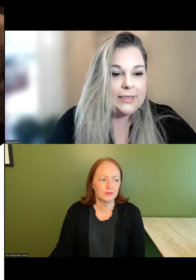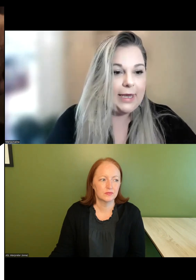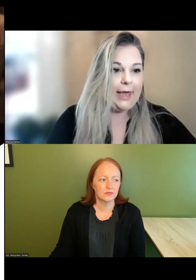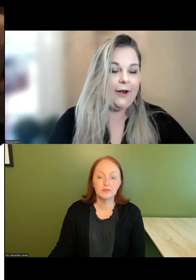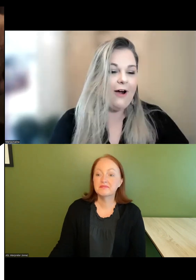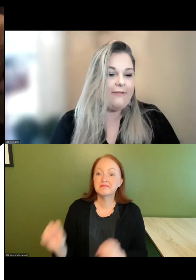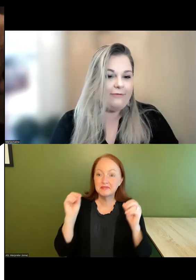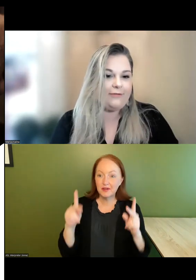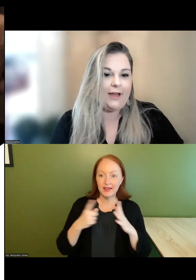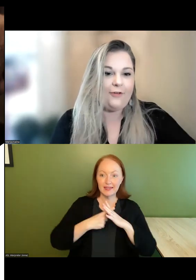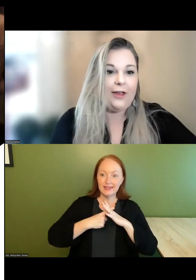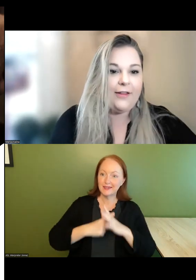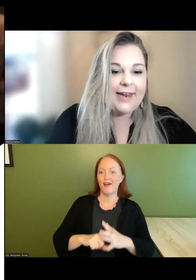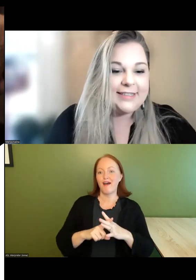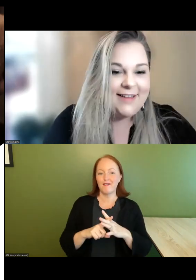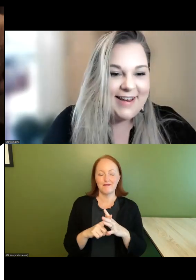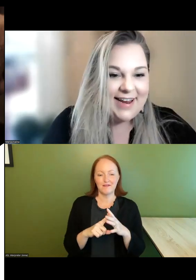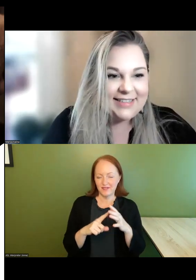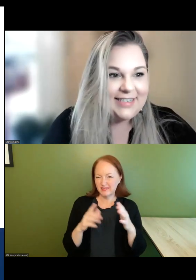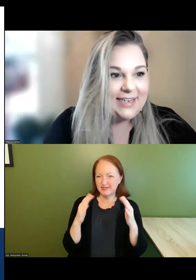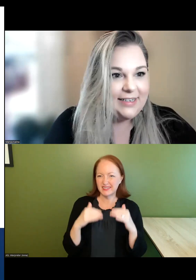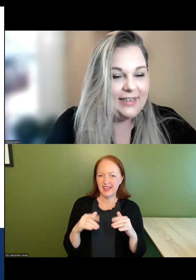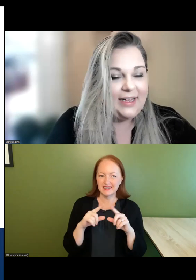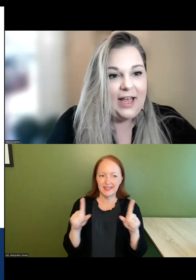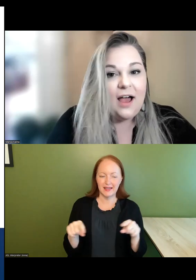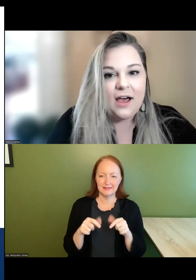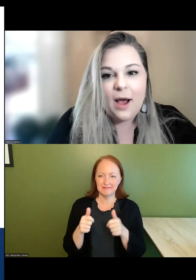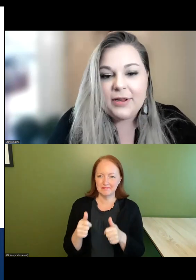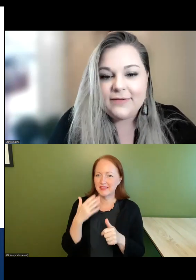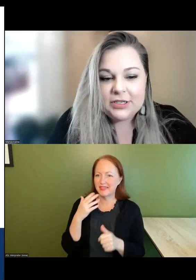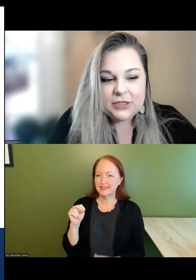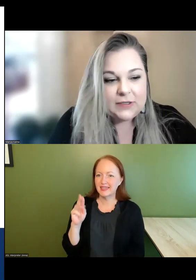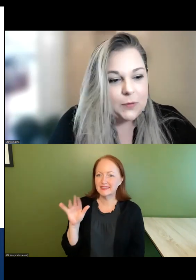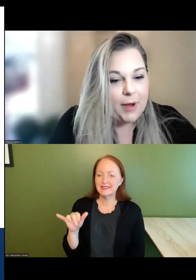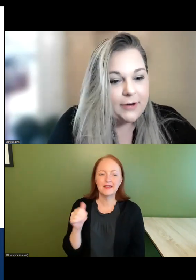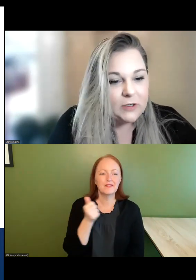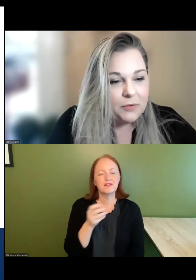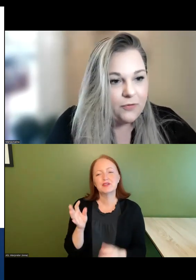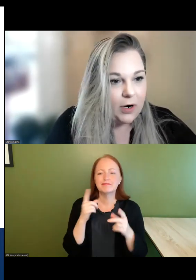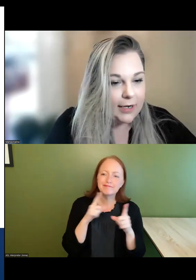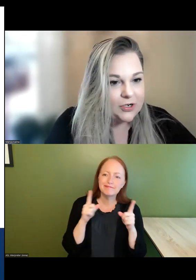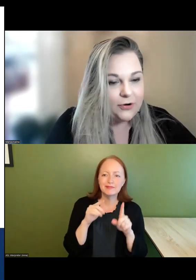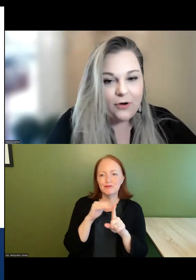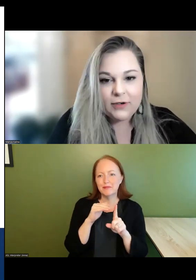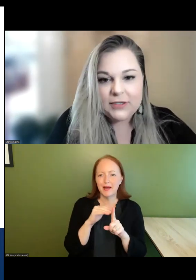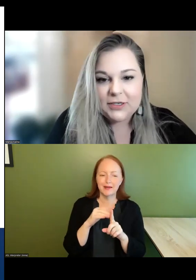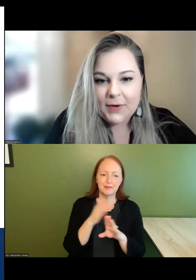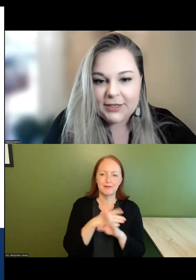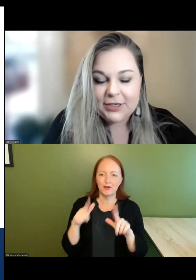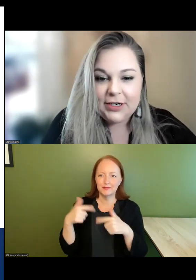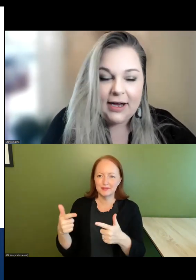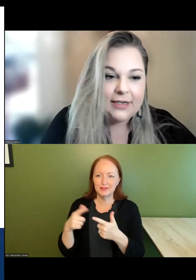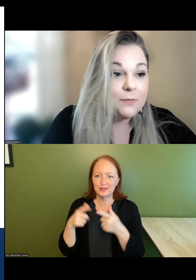Great. Well, let's kick it off. If we can go to the next slide, Nancy. A couple of logistics reminders before I turn it over